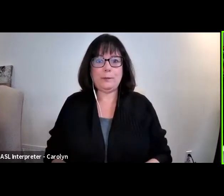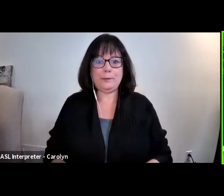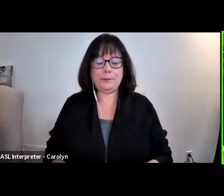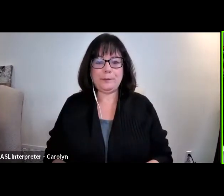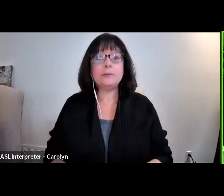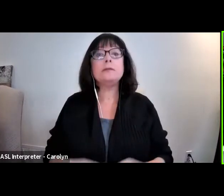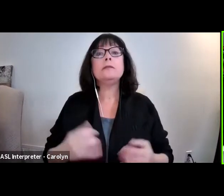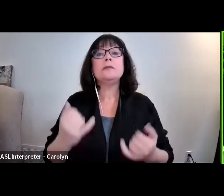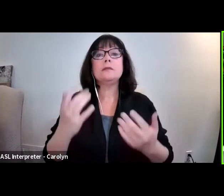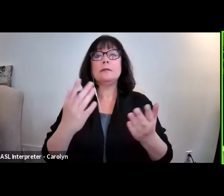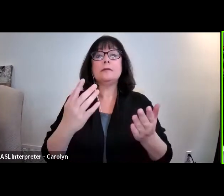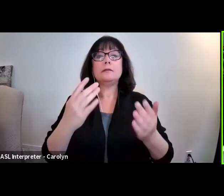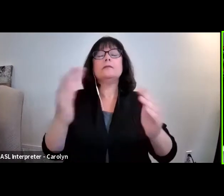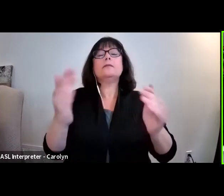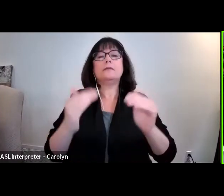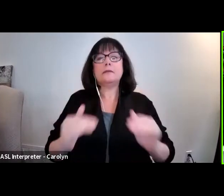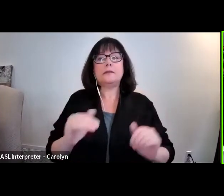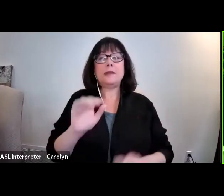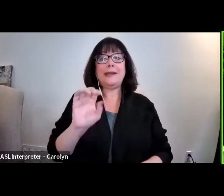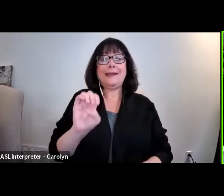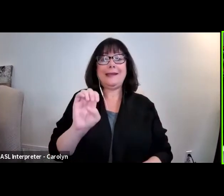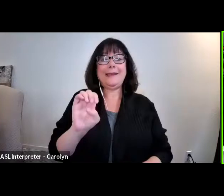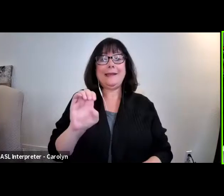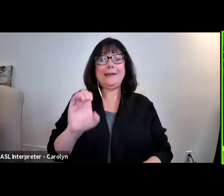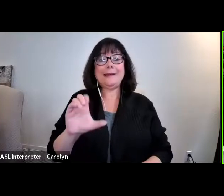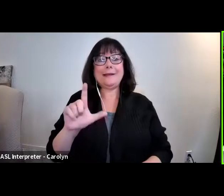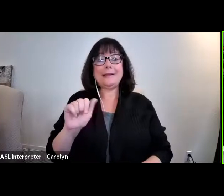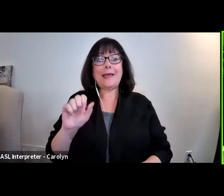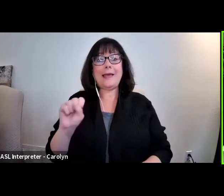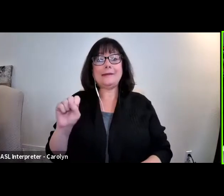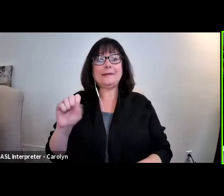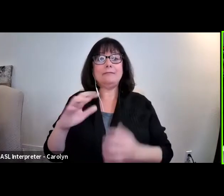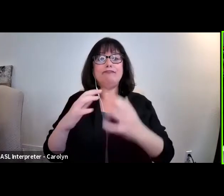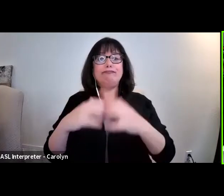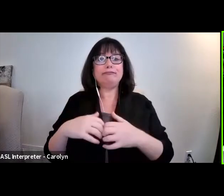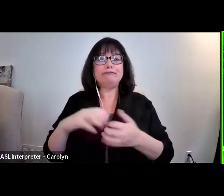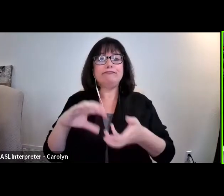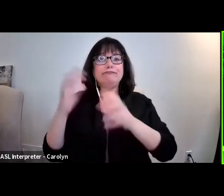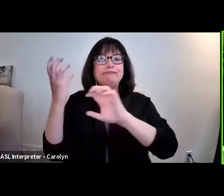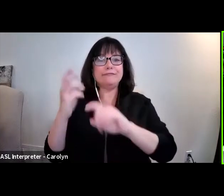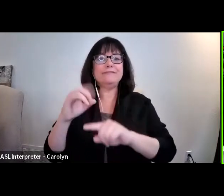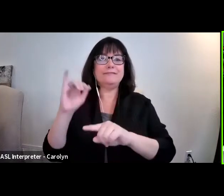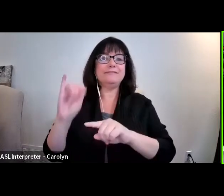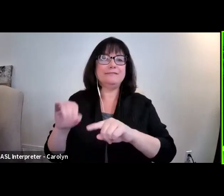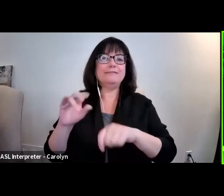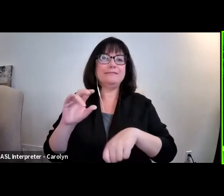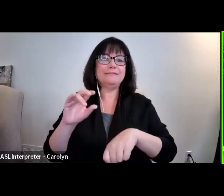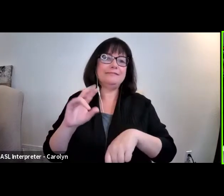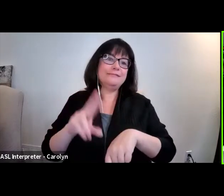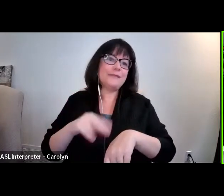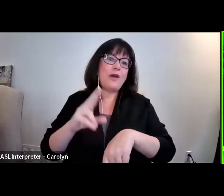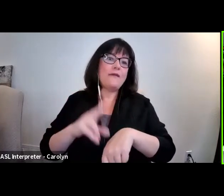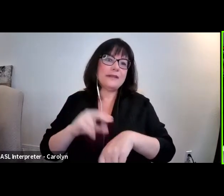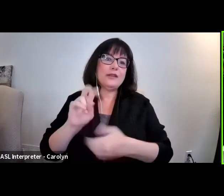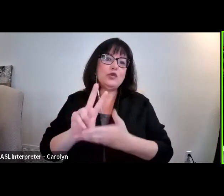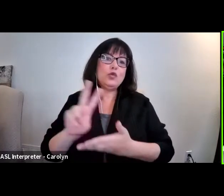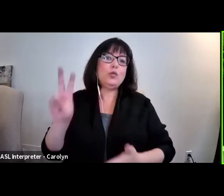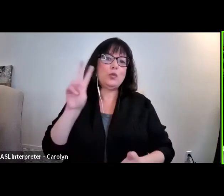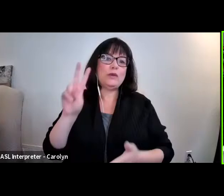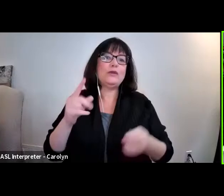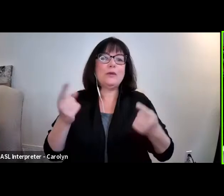disruption. Obviously, the disruption to that platform that we experienced 2 weeks ago was very